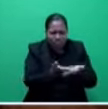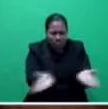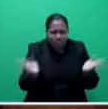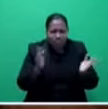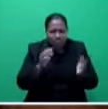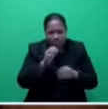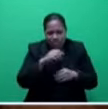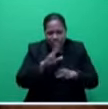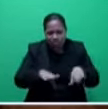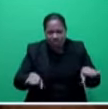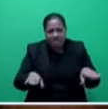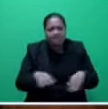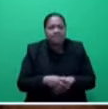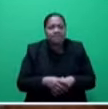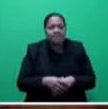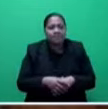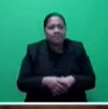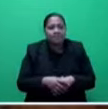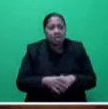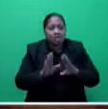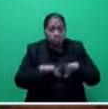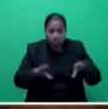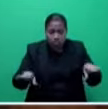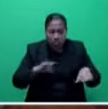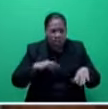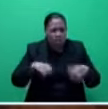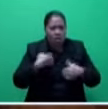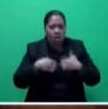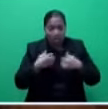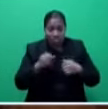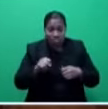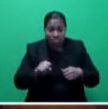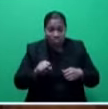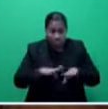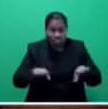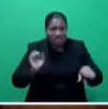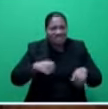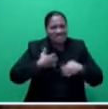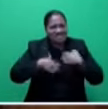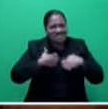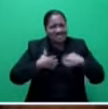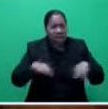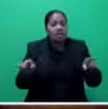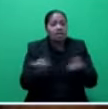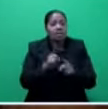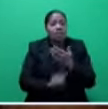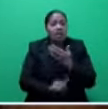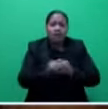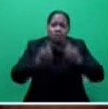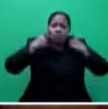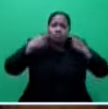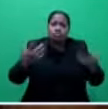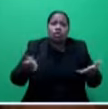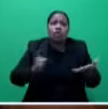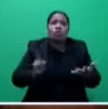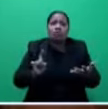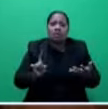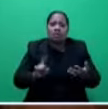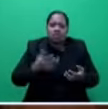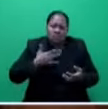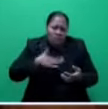Honourable Assistant Minister. The children were not only excited to receive the learning resources, but also showed a willingness to return